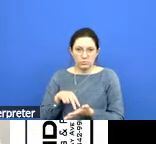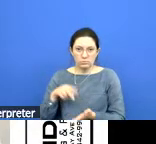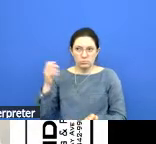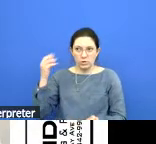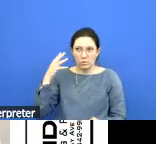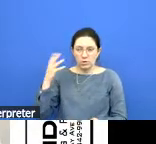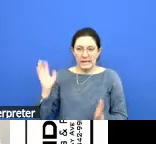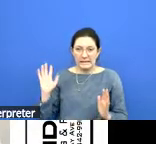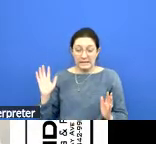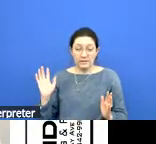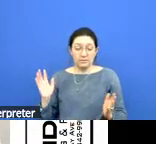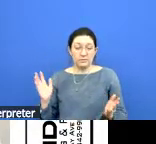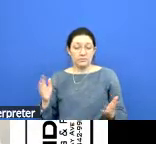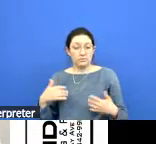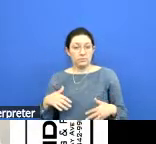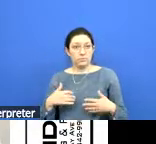shower.